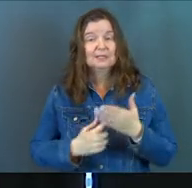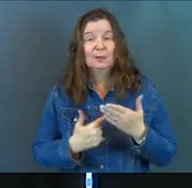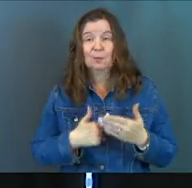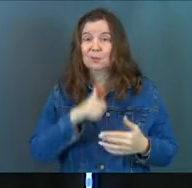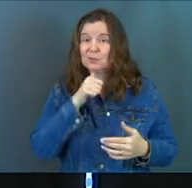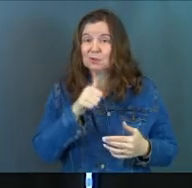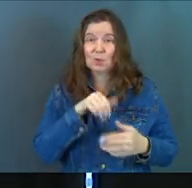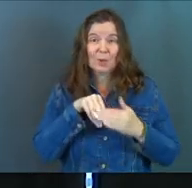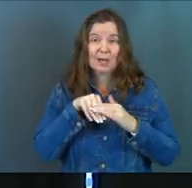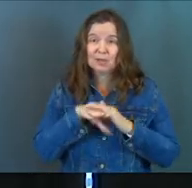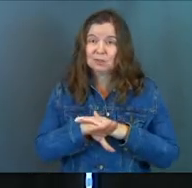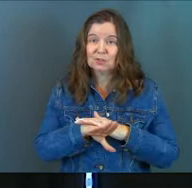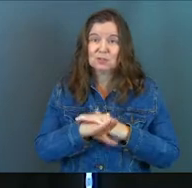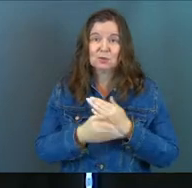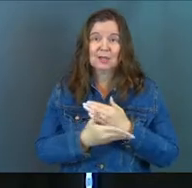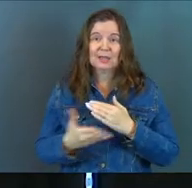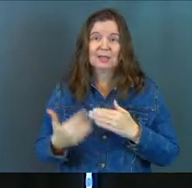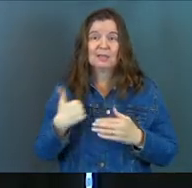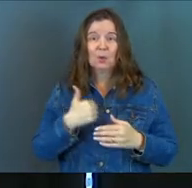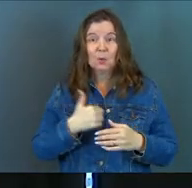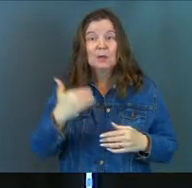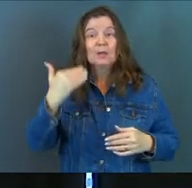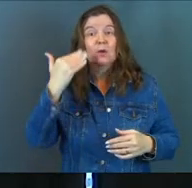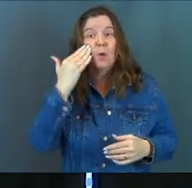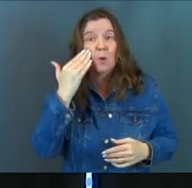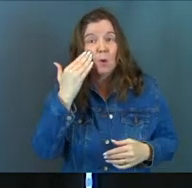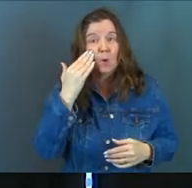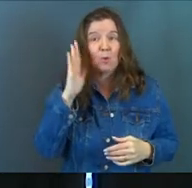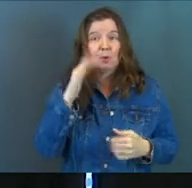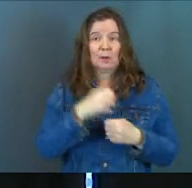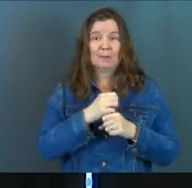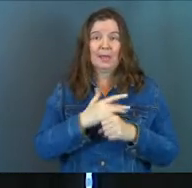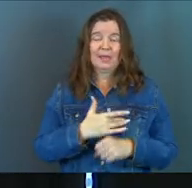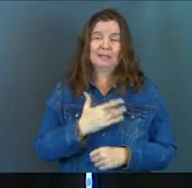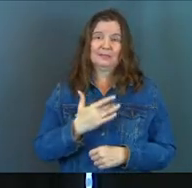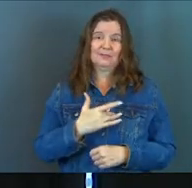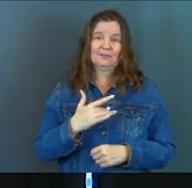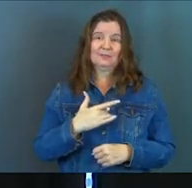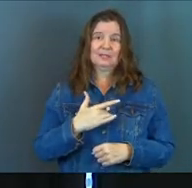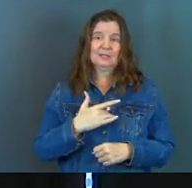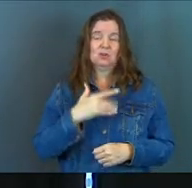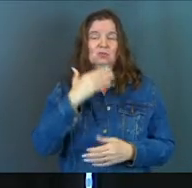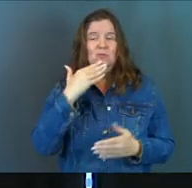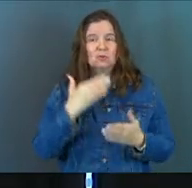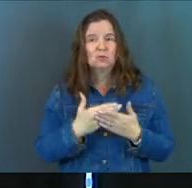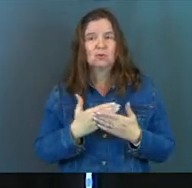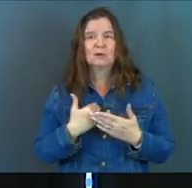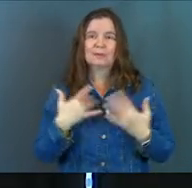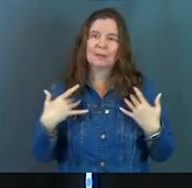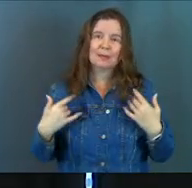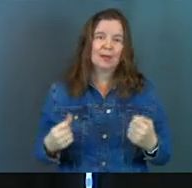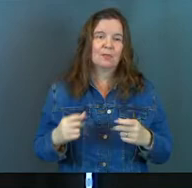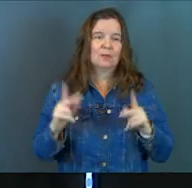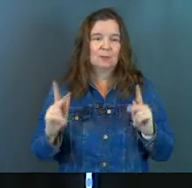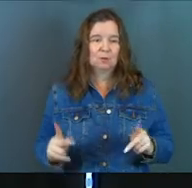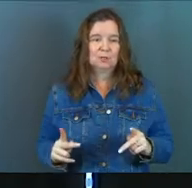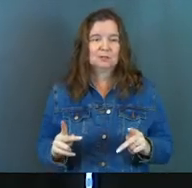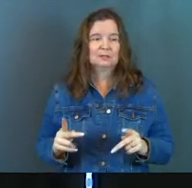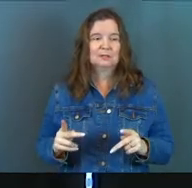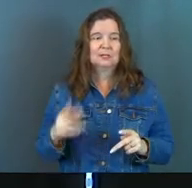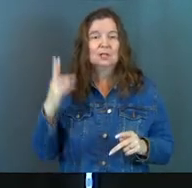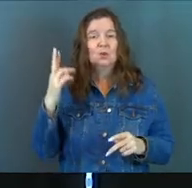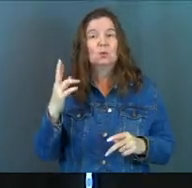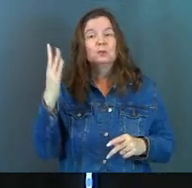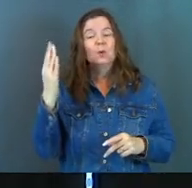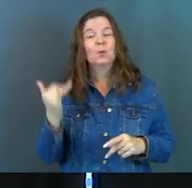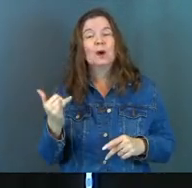Sometimes we don't enter in to the things that we know are going to make us feel so good and be such a healthier person. It's